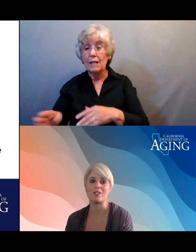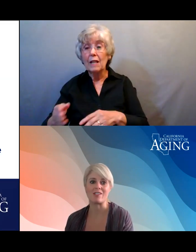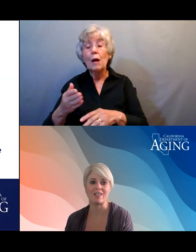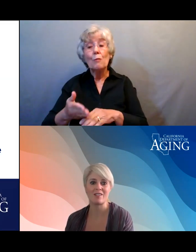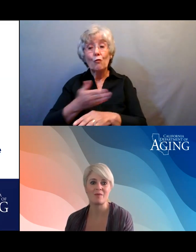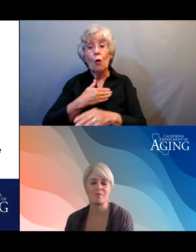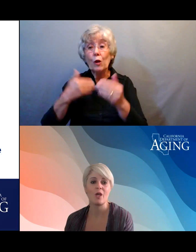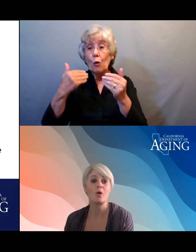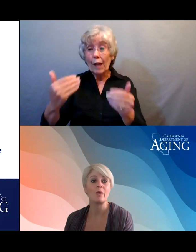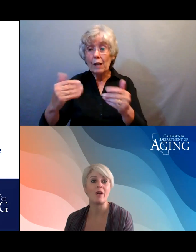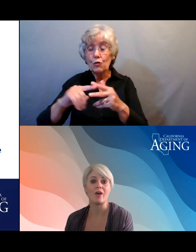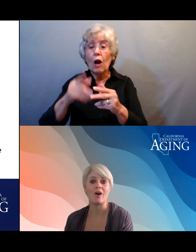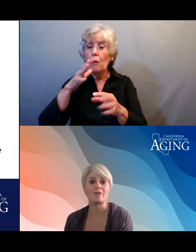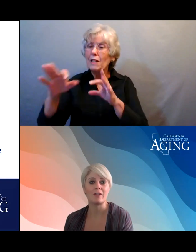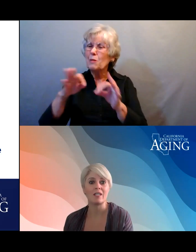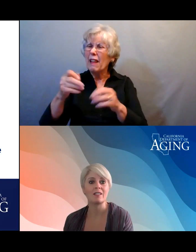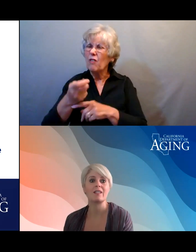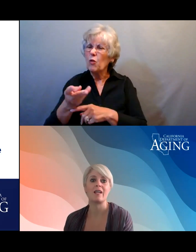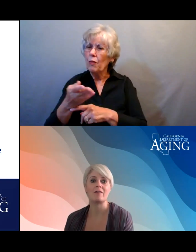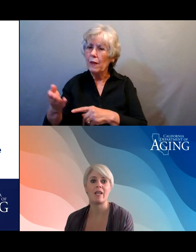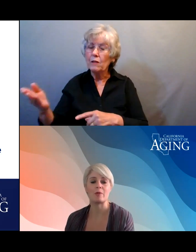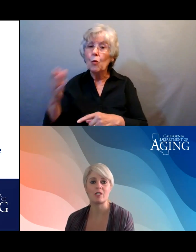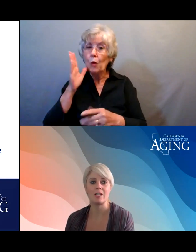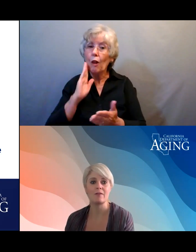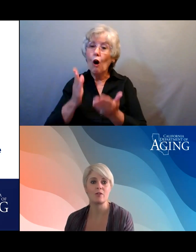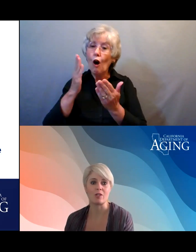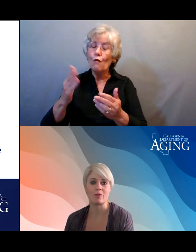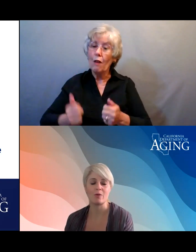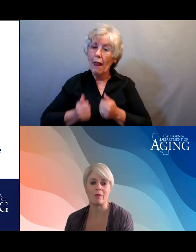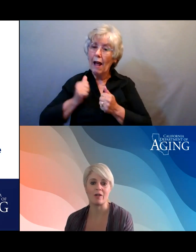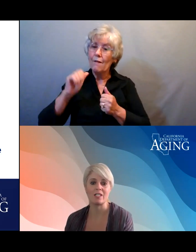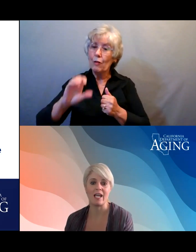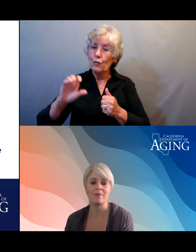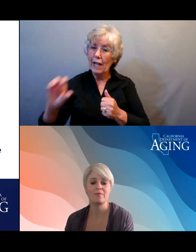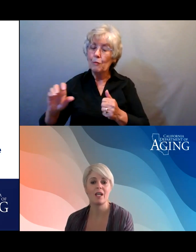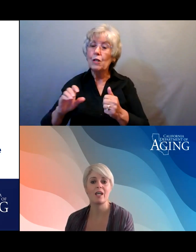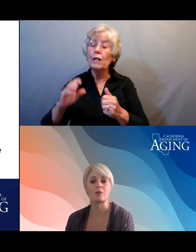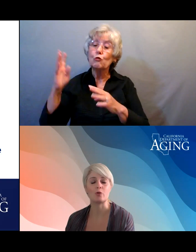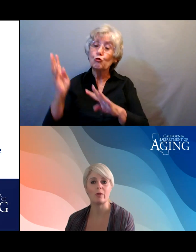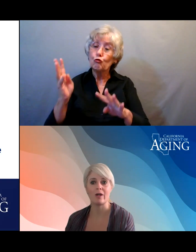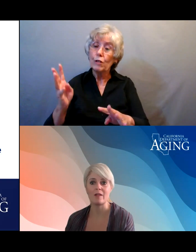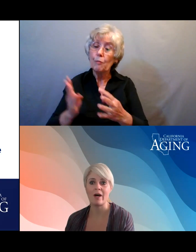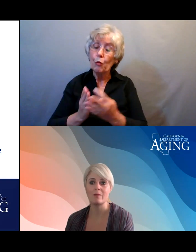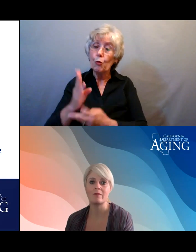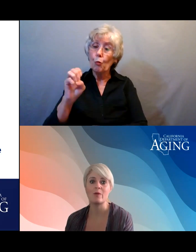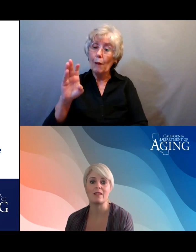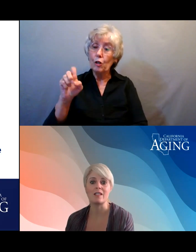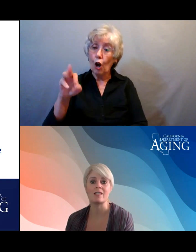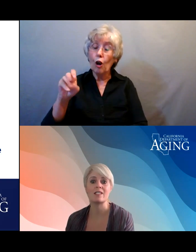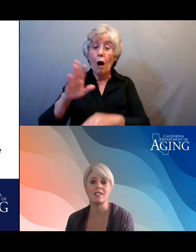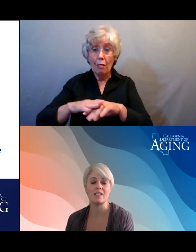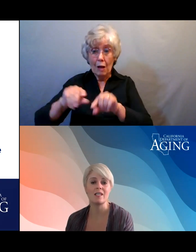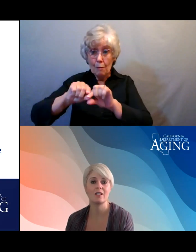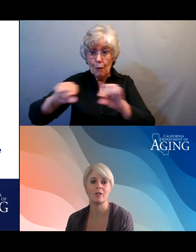few logistics. We are offering live captioning streamed through webinar today. At your toolbar on the bottom, if you hit